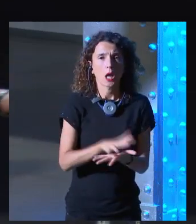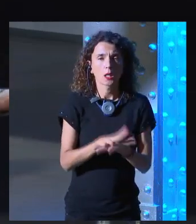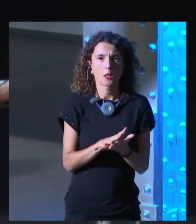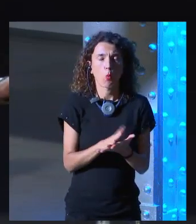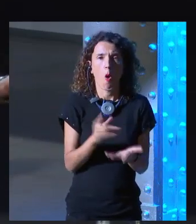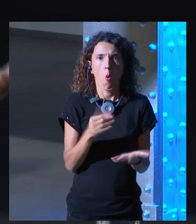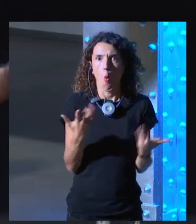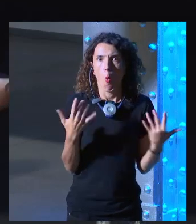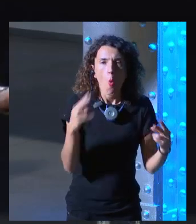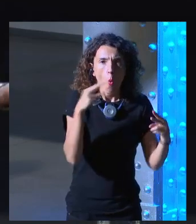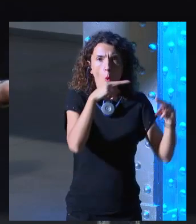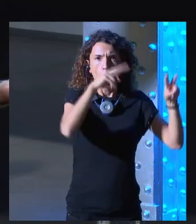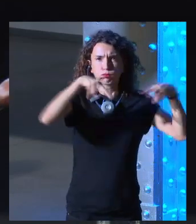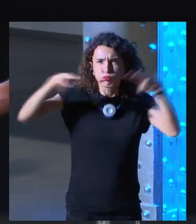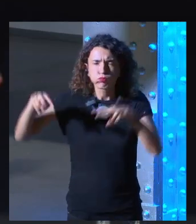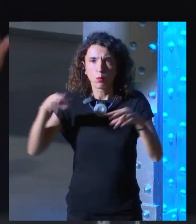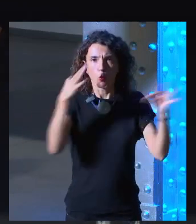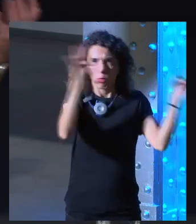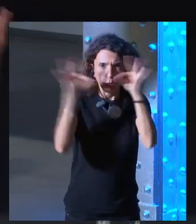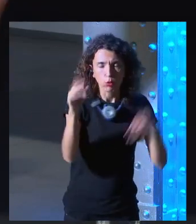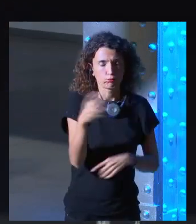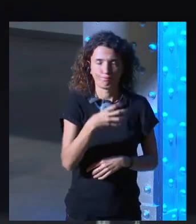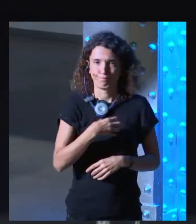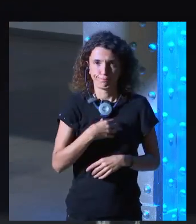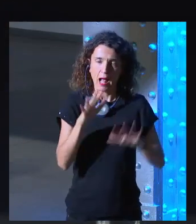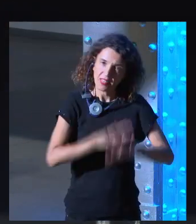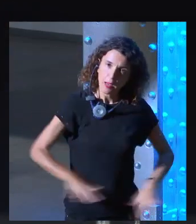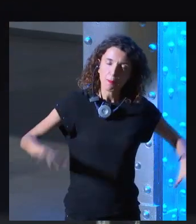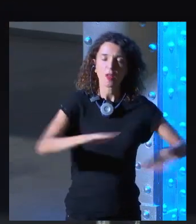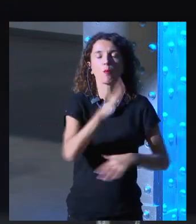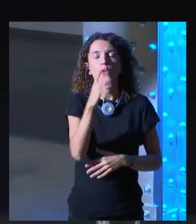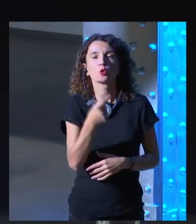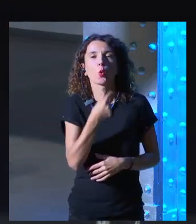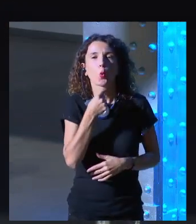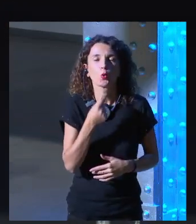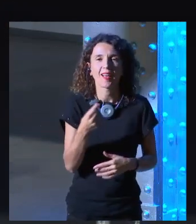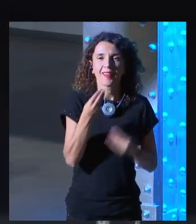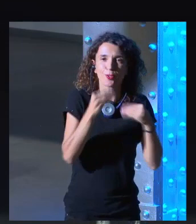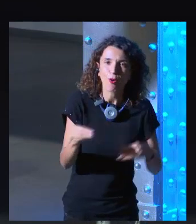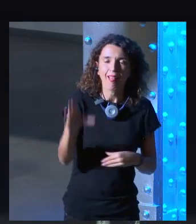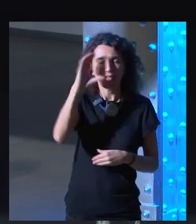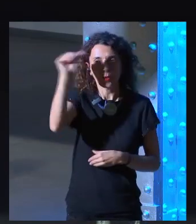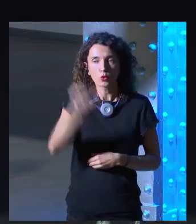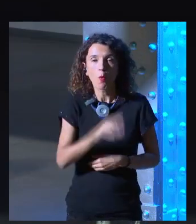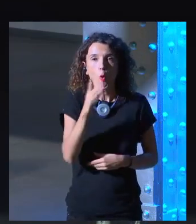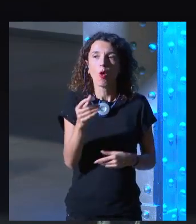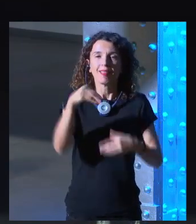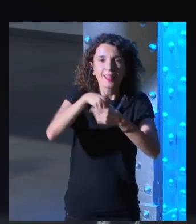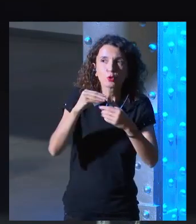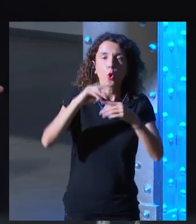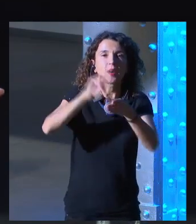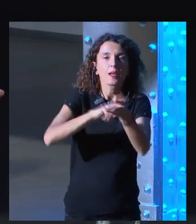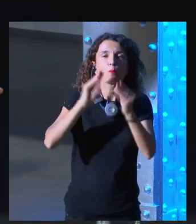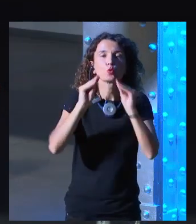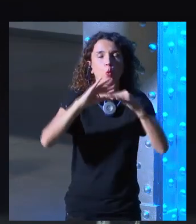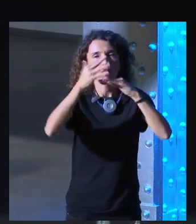read to, why we like hearing stories, because it's that business of everything slowing down. We get the rhythm, and we go along with